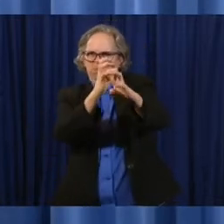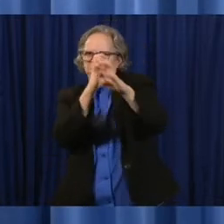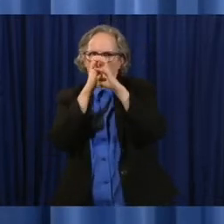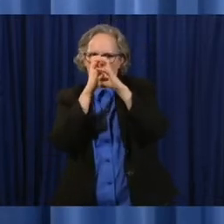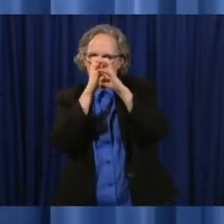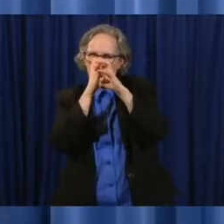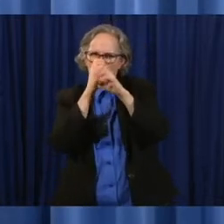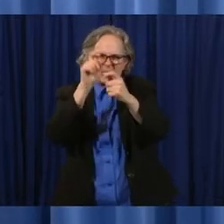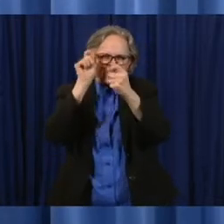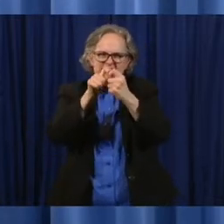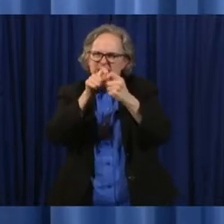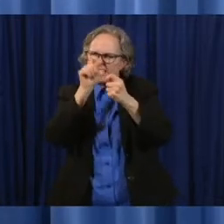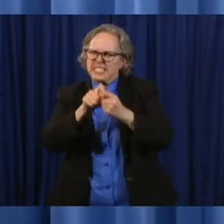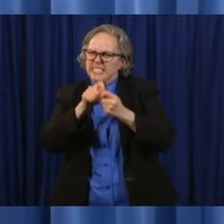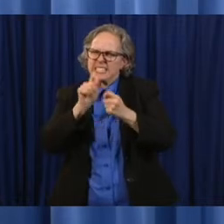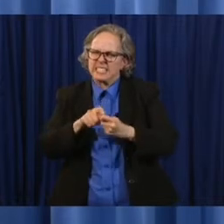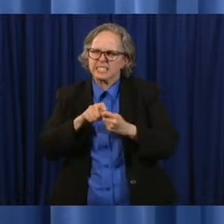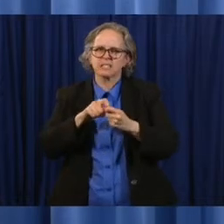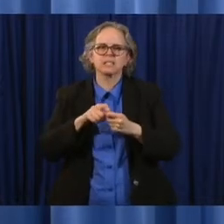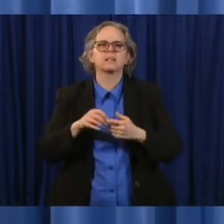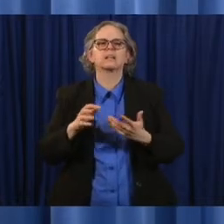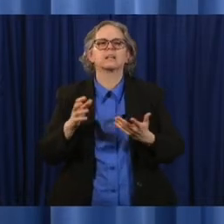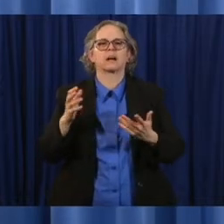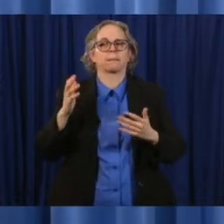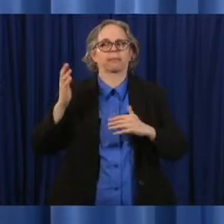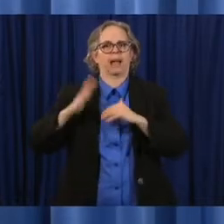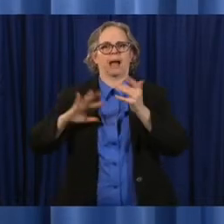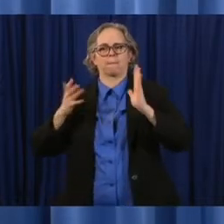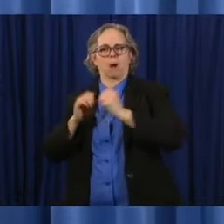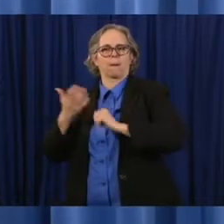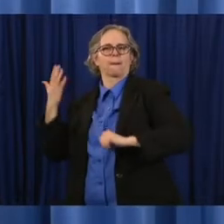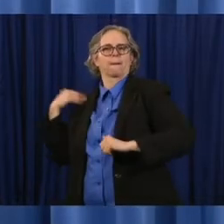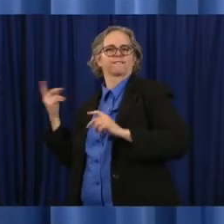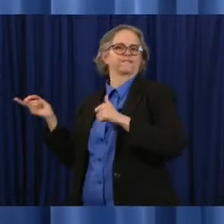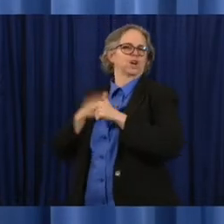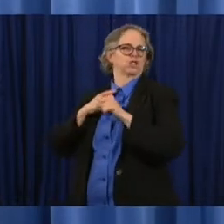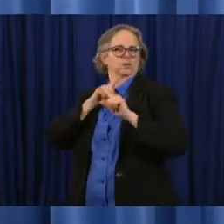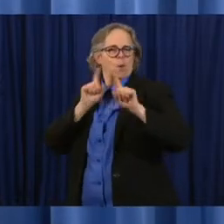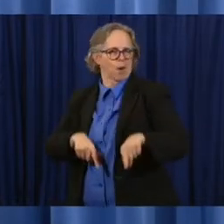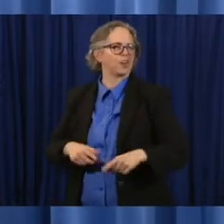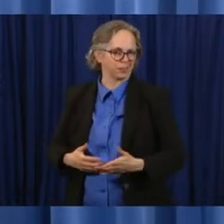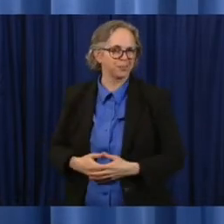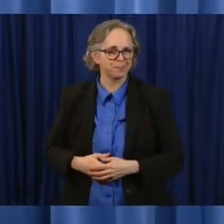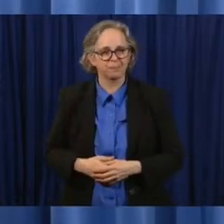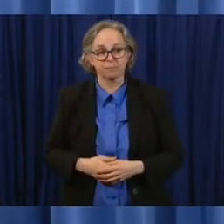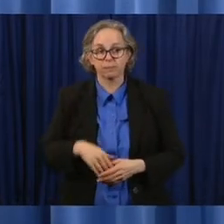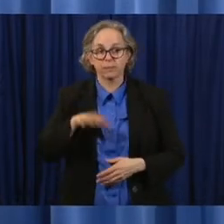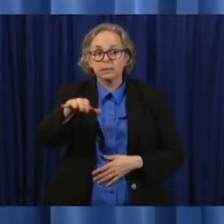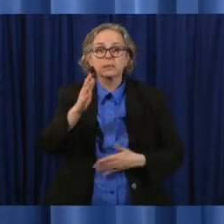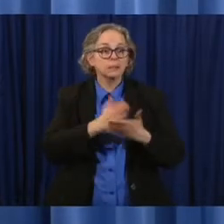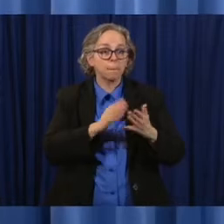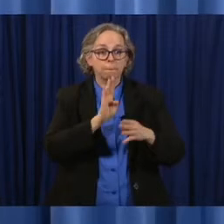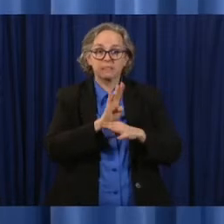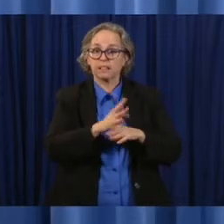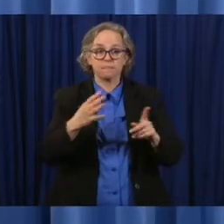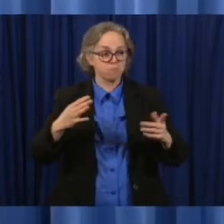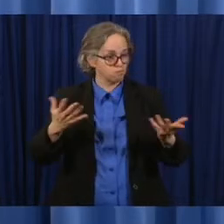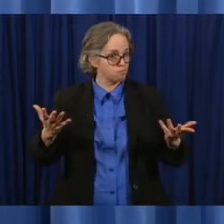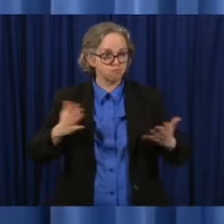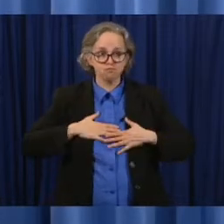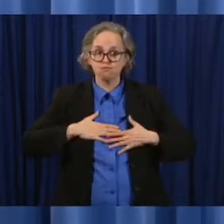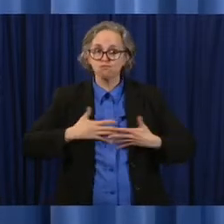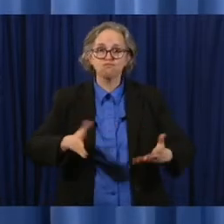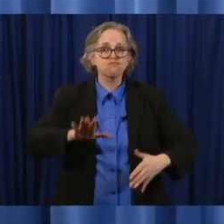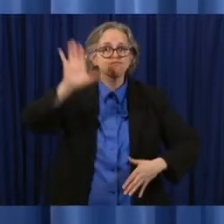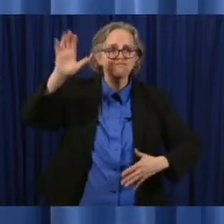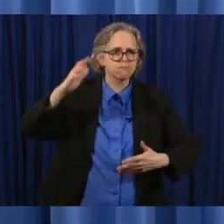orders than maybe some of them are using. Some of them voluntarily are using them, and we're